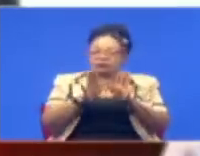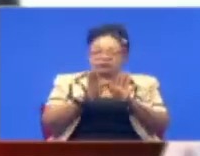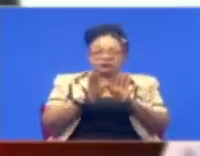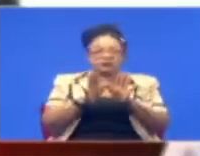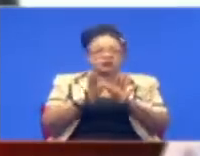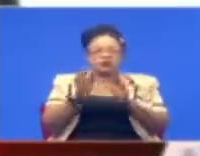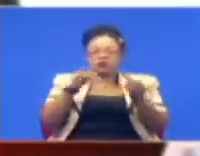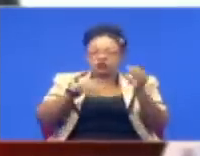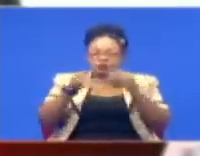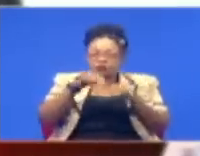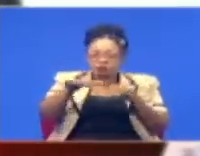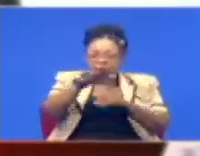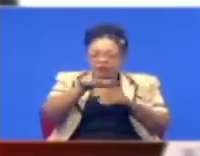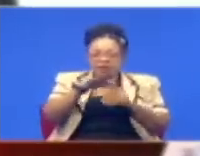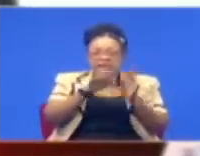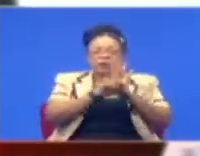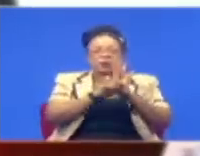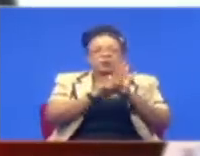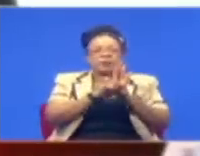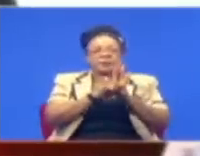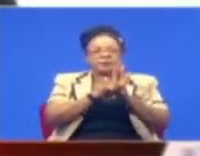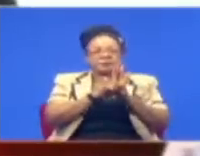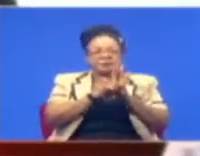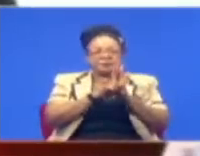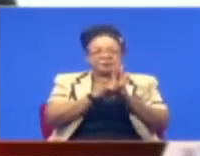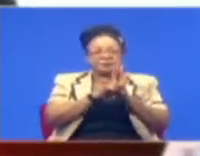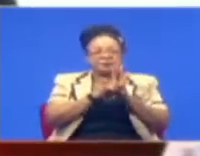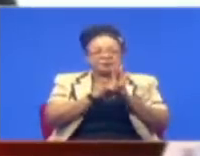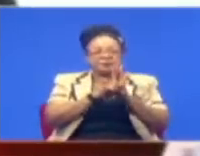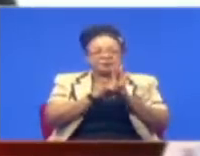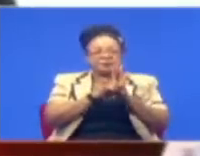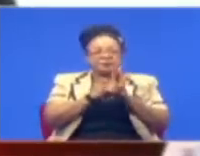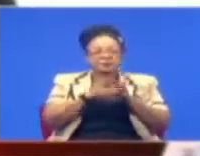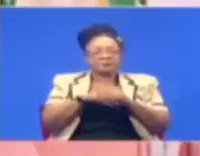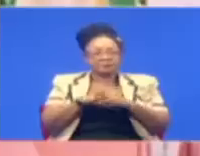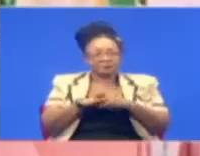this area of law. We are dealing with.